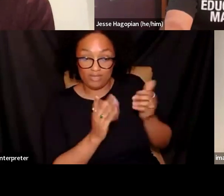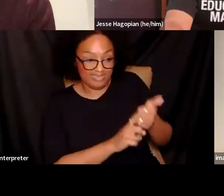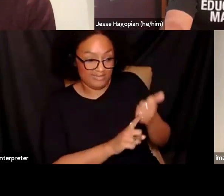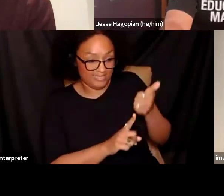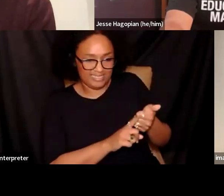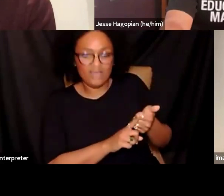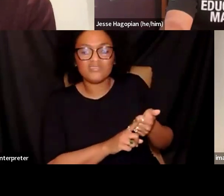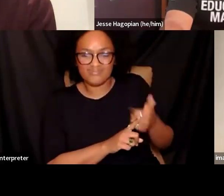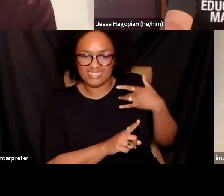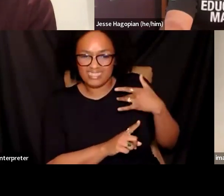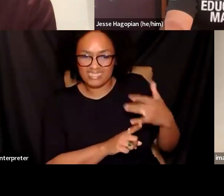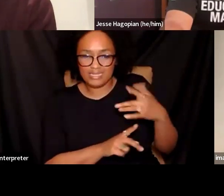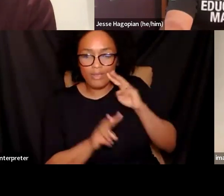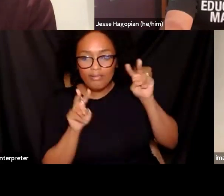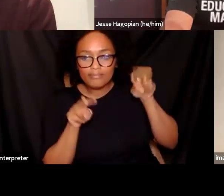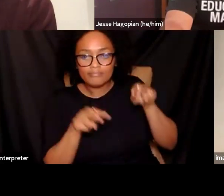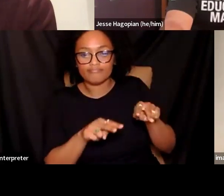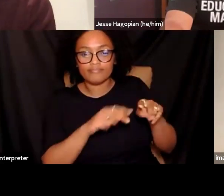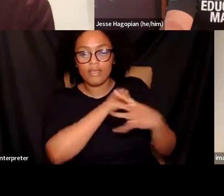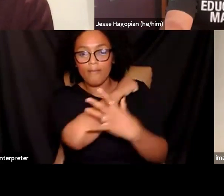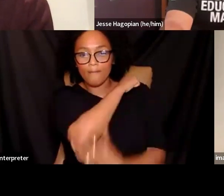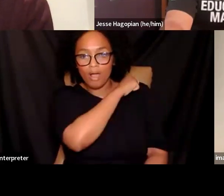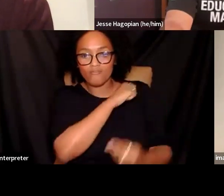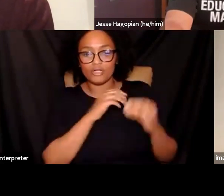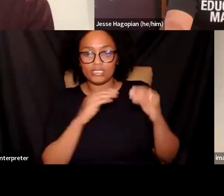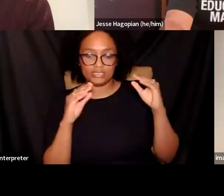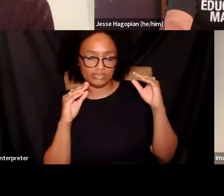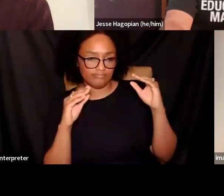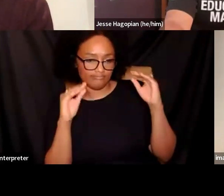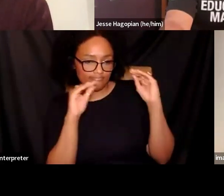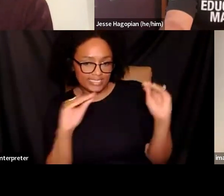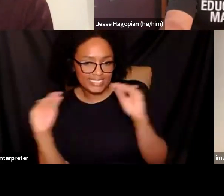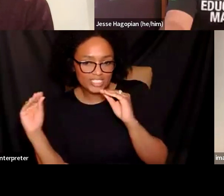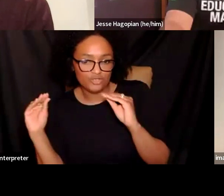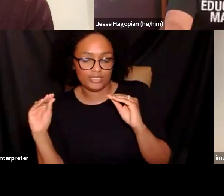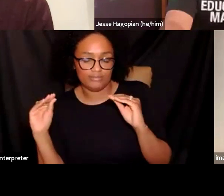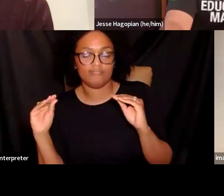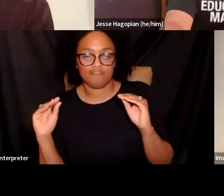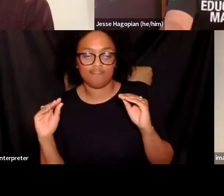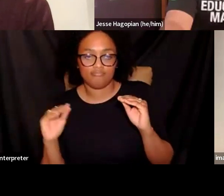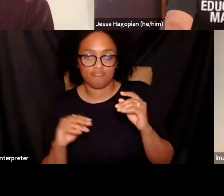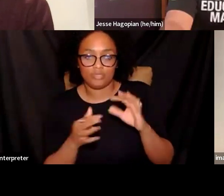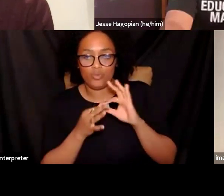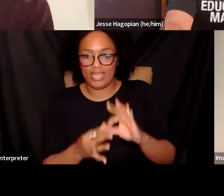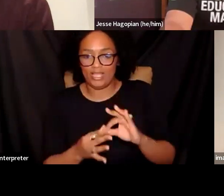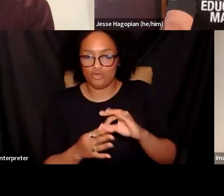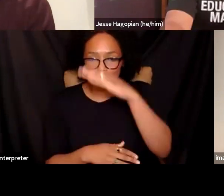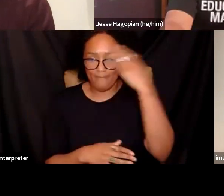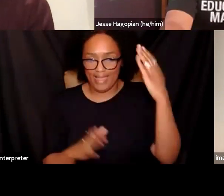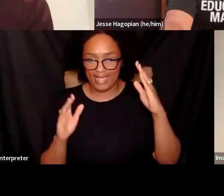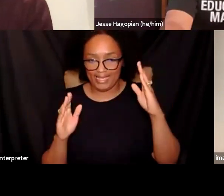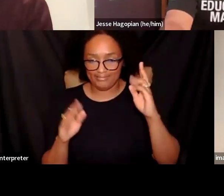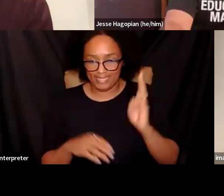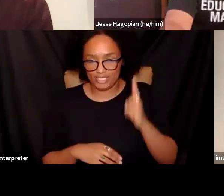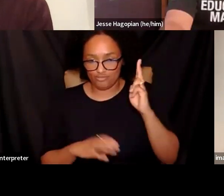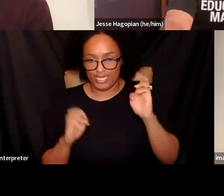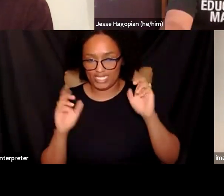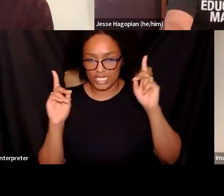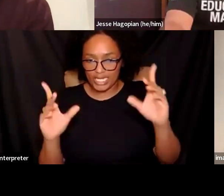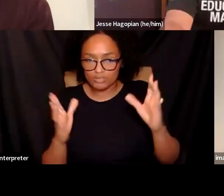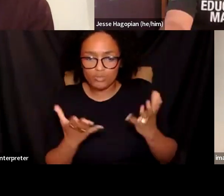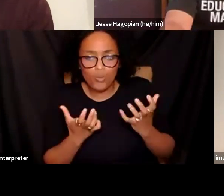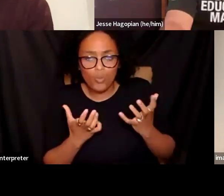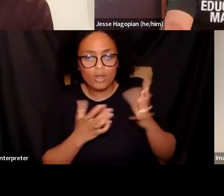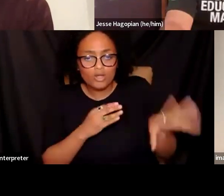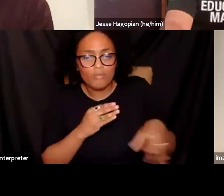impoverished perspective on the history of Black education. And so we wanted to offer something that was more nuanced and that talked about